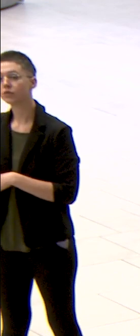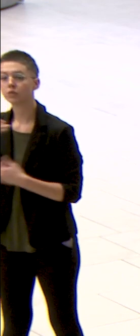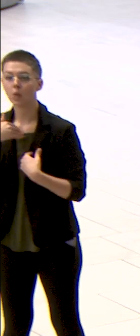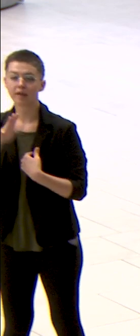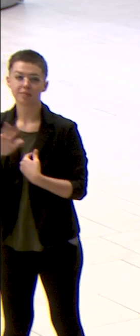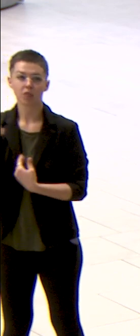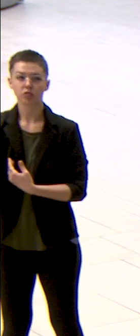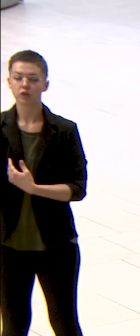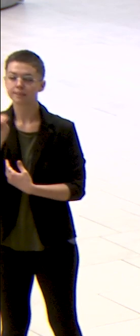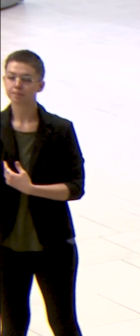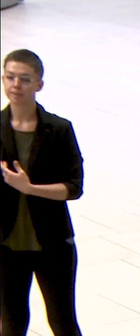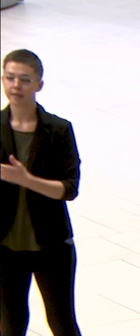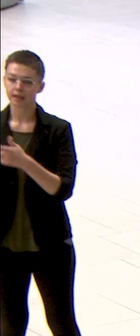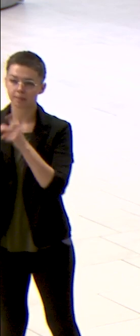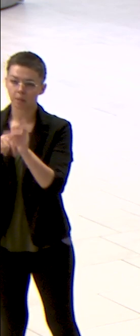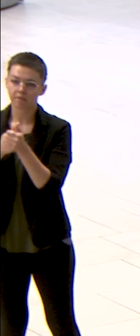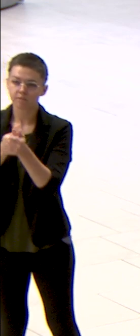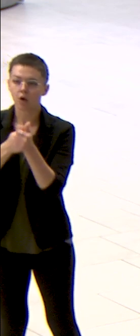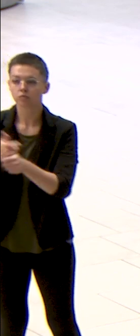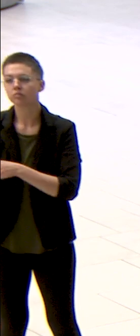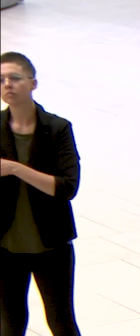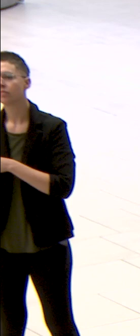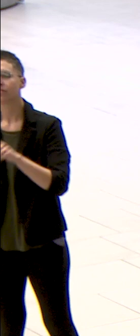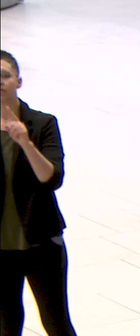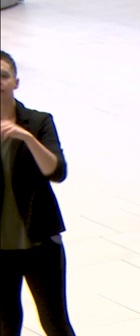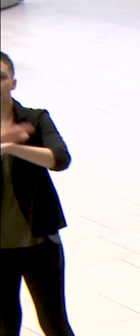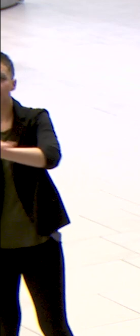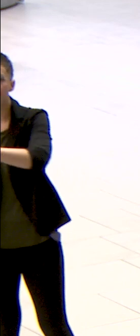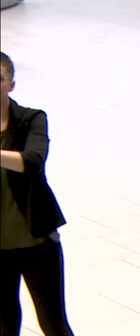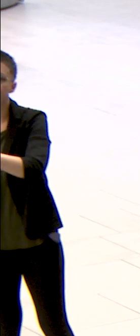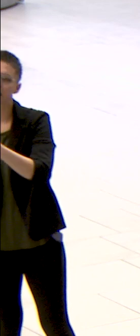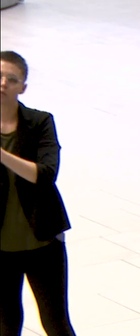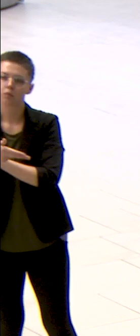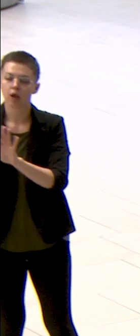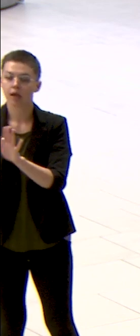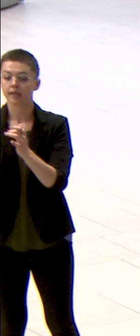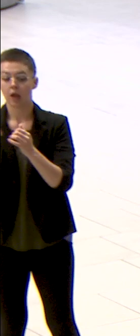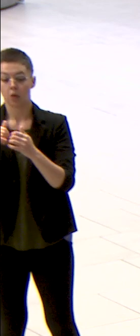million followers across our different platforms and our different brands, and we're starting to evolve those. And